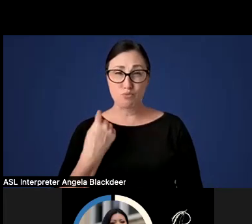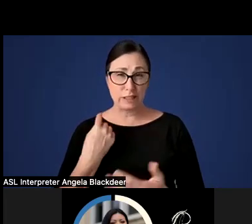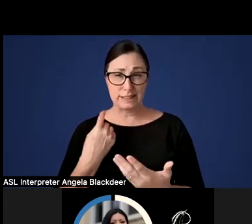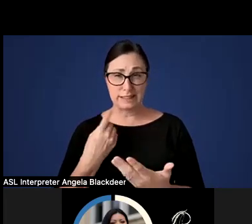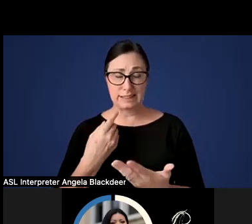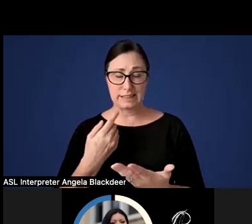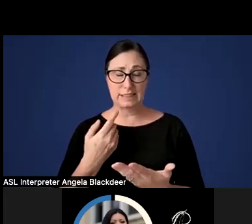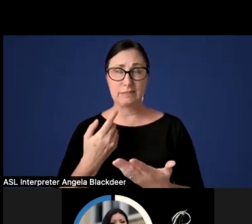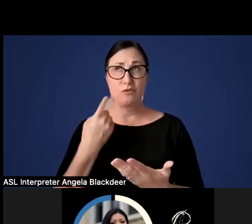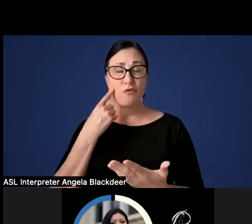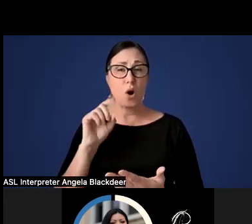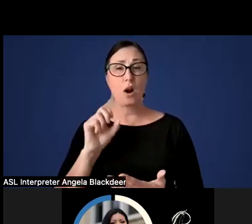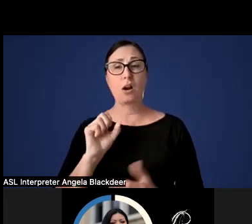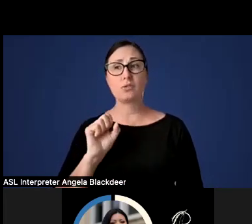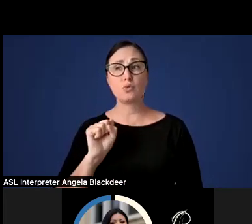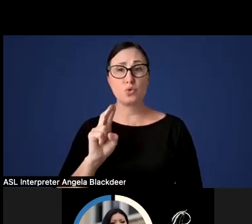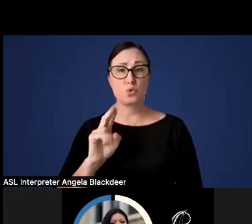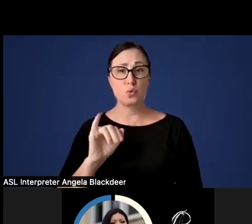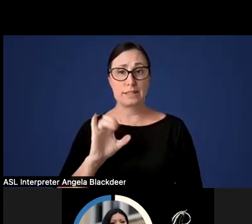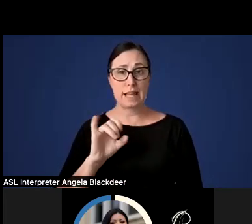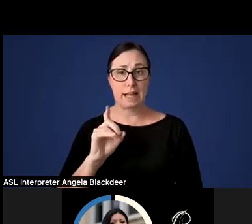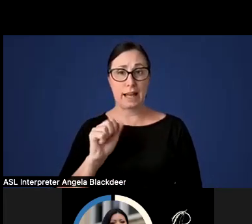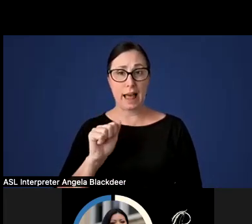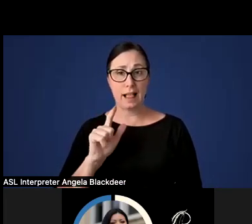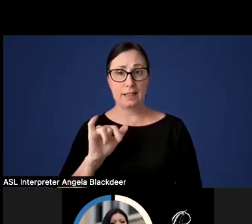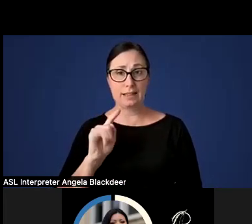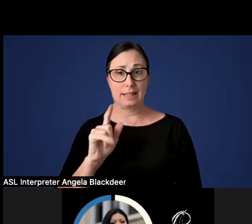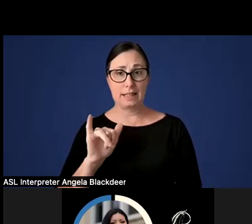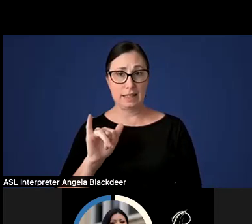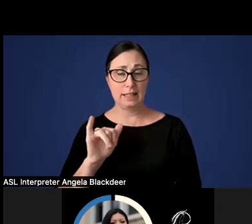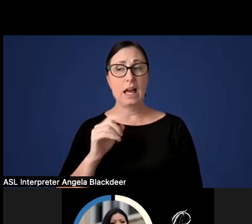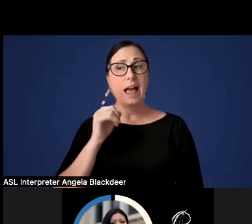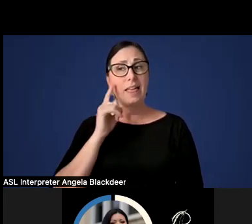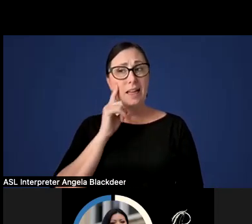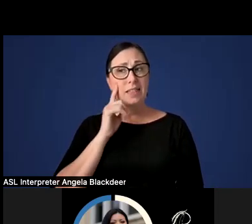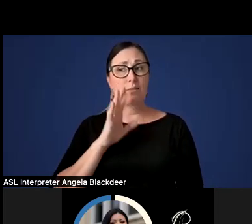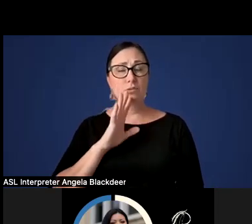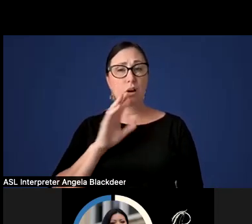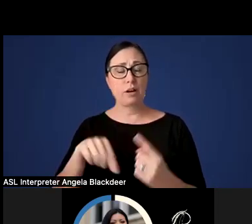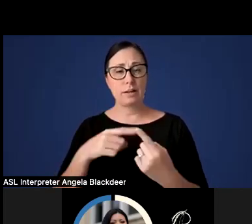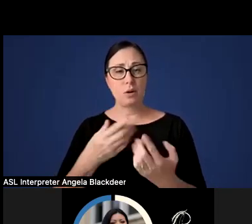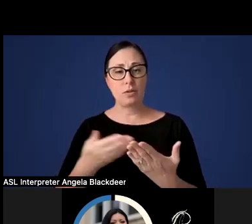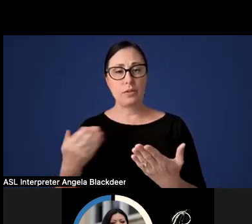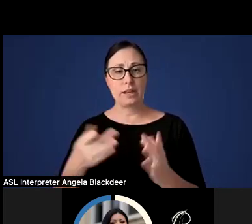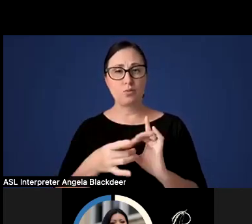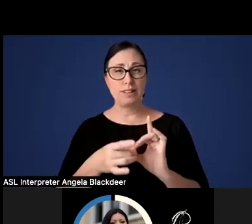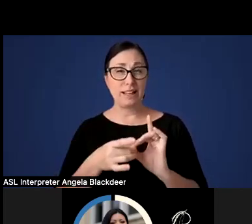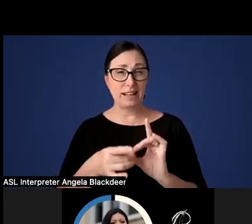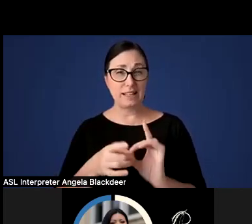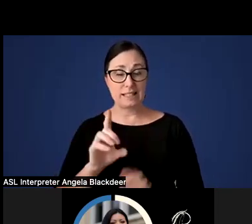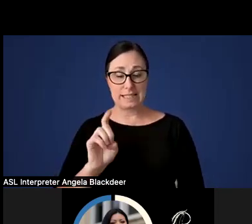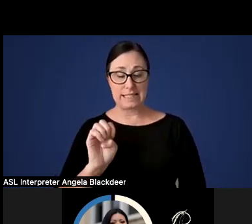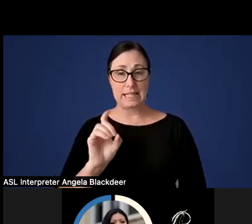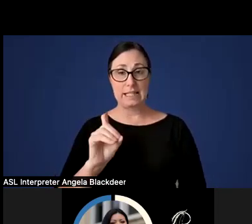for suicidality, you know, I think we're talking about things that could be related to demographics.